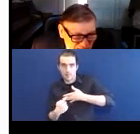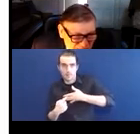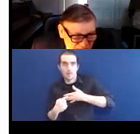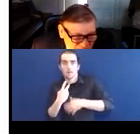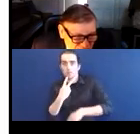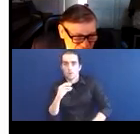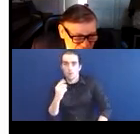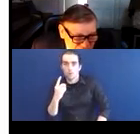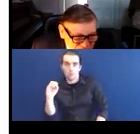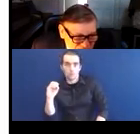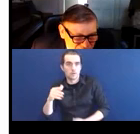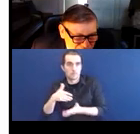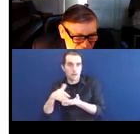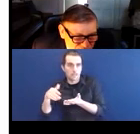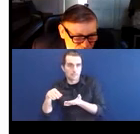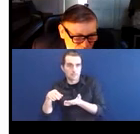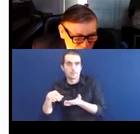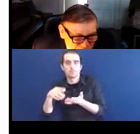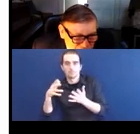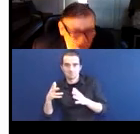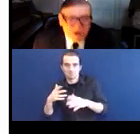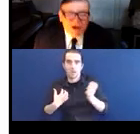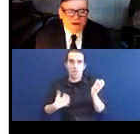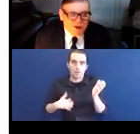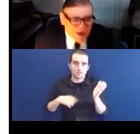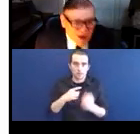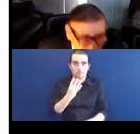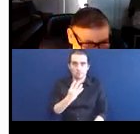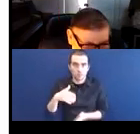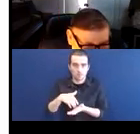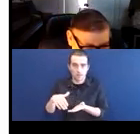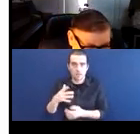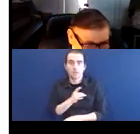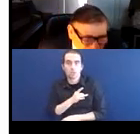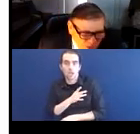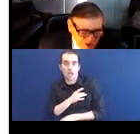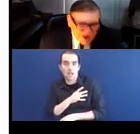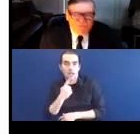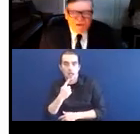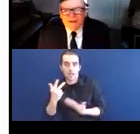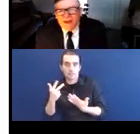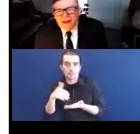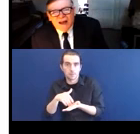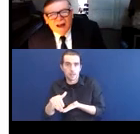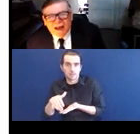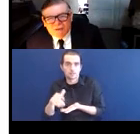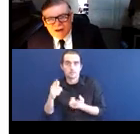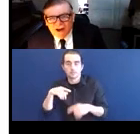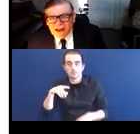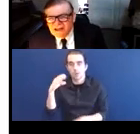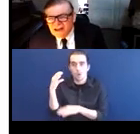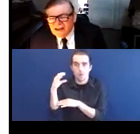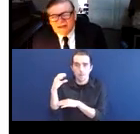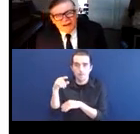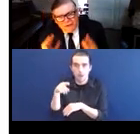see on that map, which is interesting because it's got a small population, but we're going to be talking about Bolivia, 11.2 million, as one of